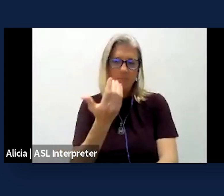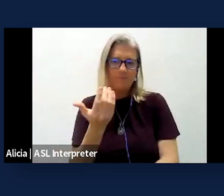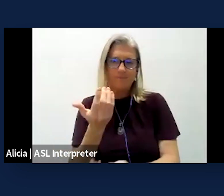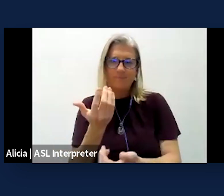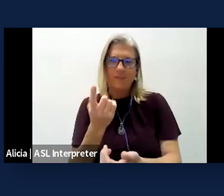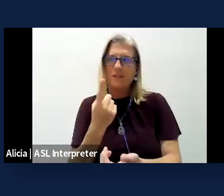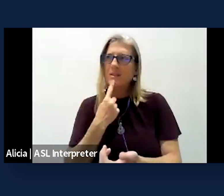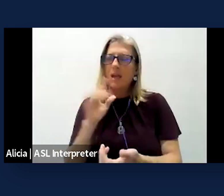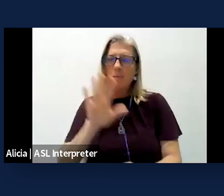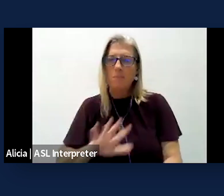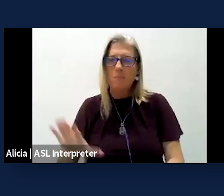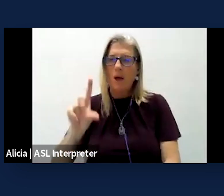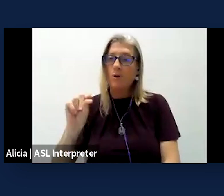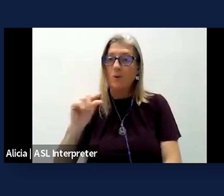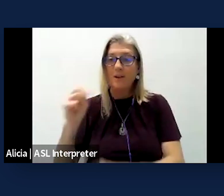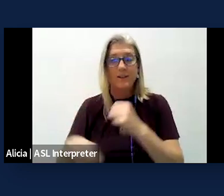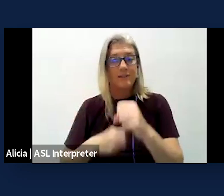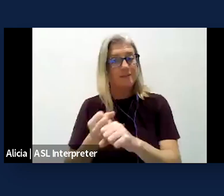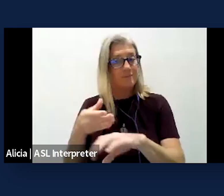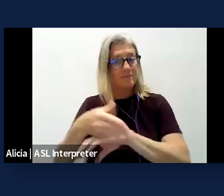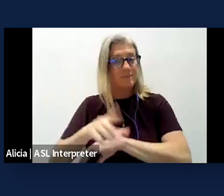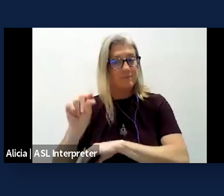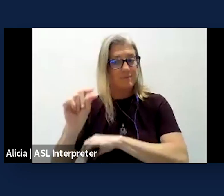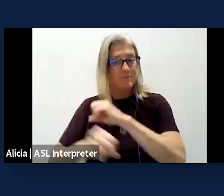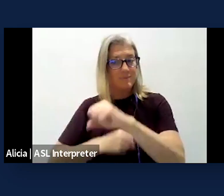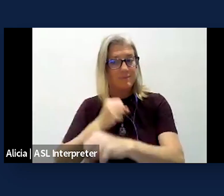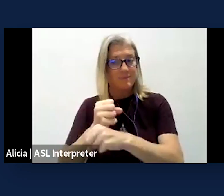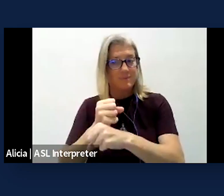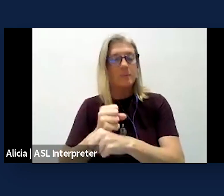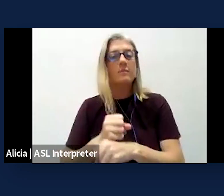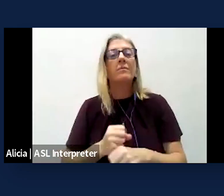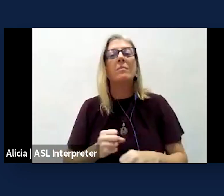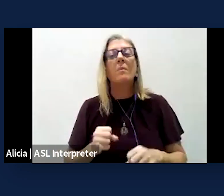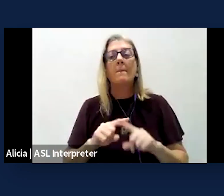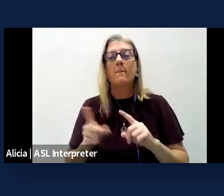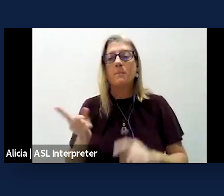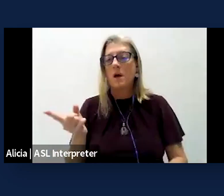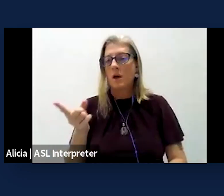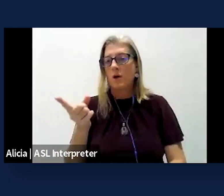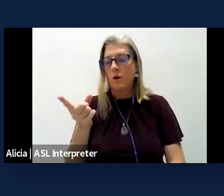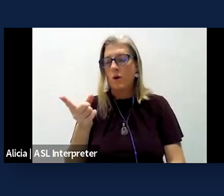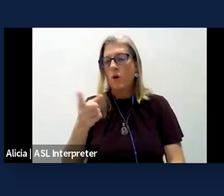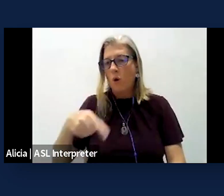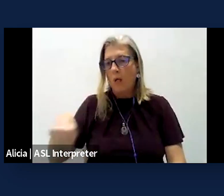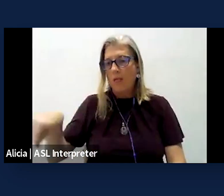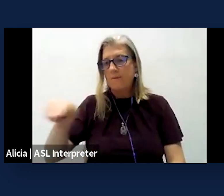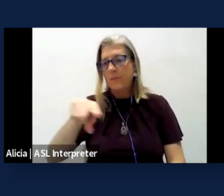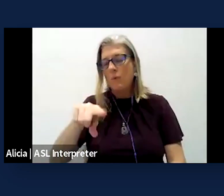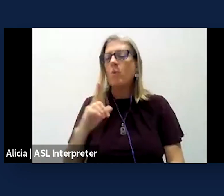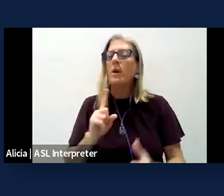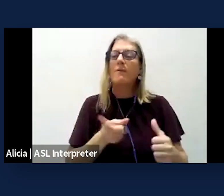about 20 years, and here I am 20 years. But having them when I was first